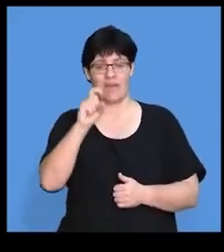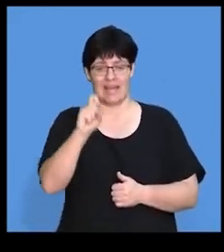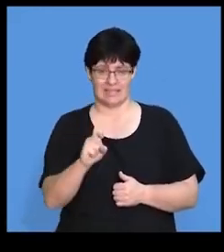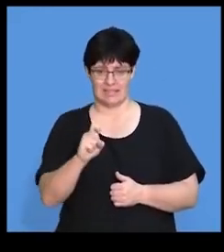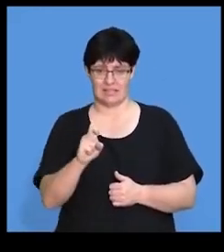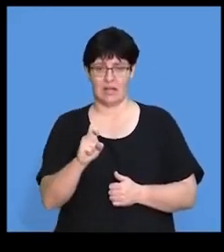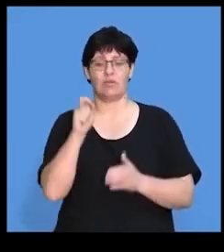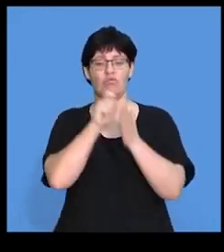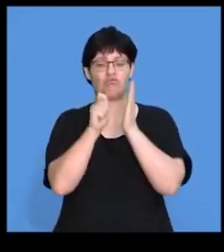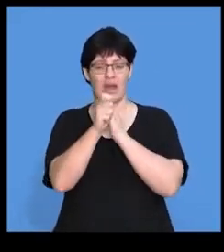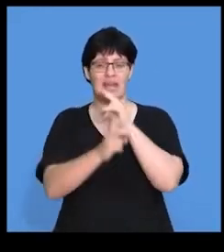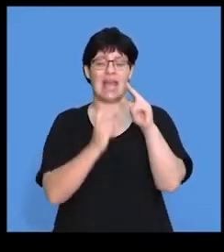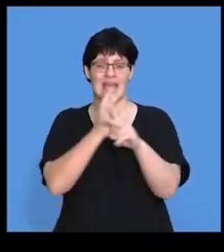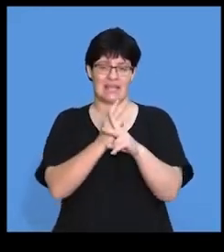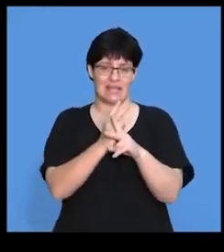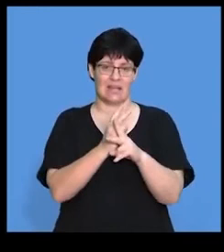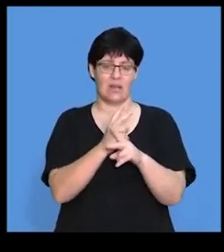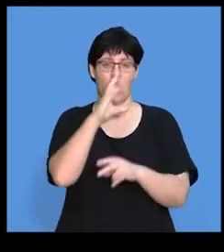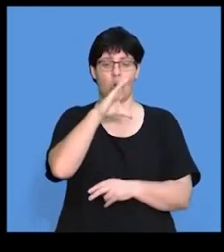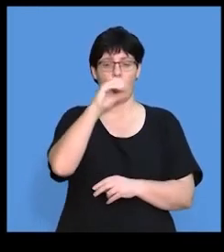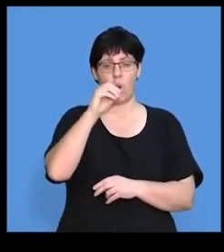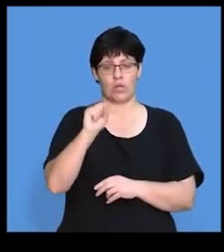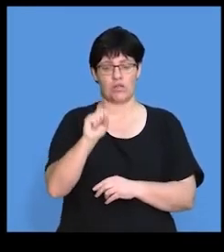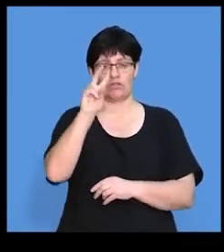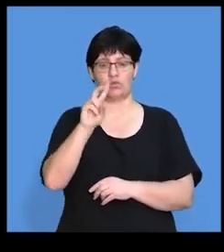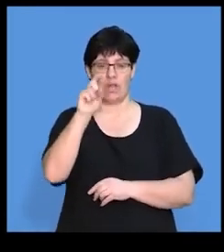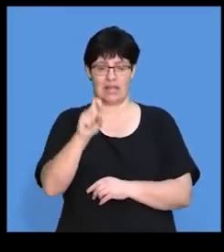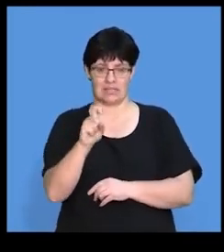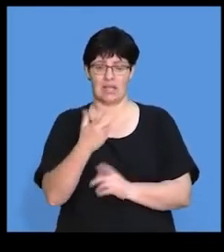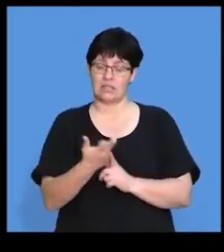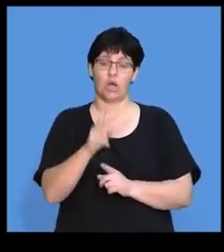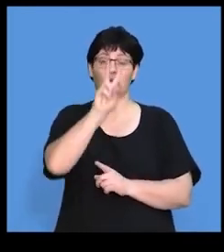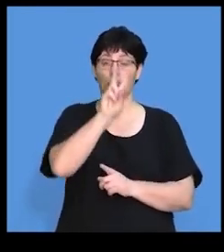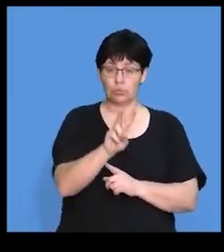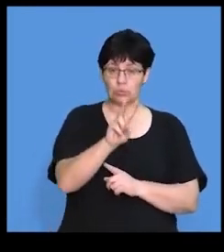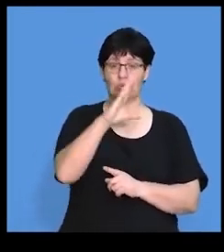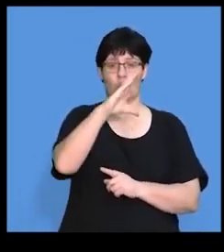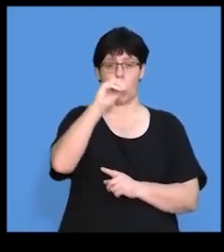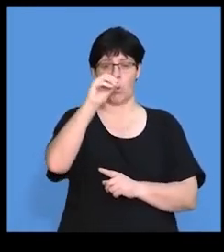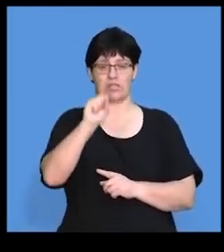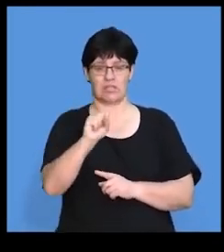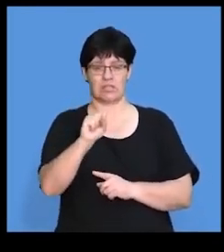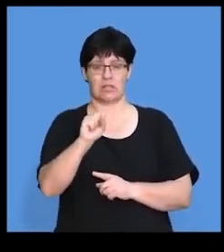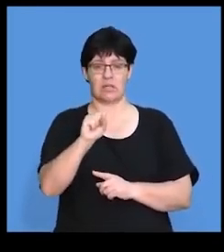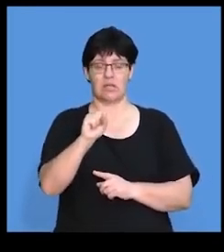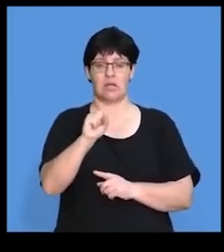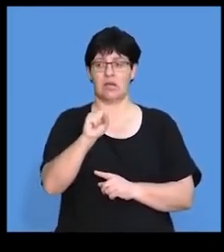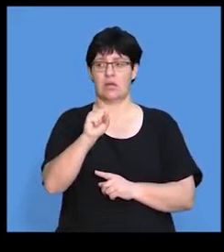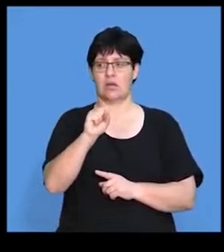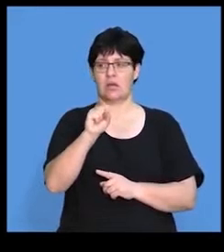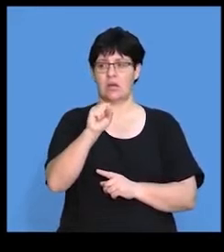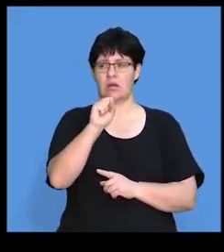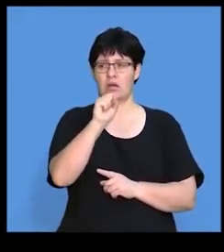by rewriting the cos of 2x as 2 cos squared